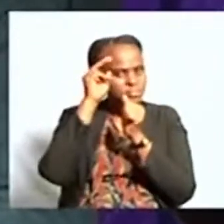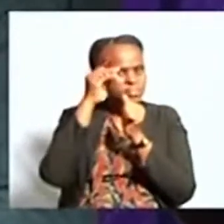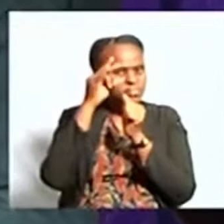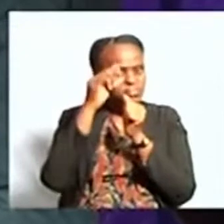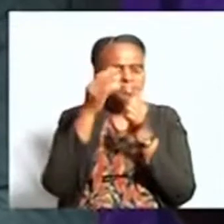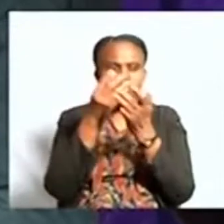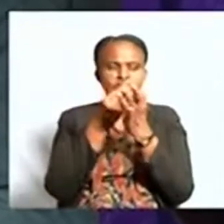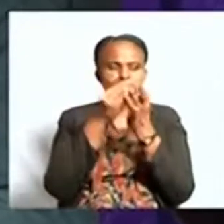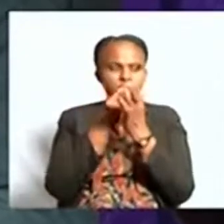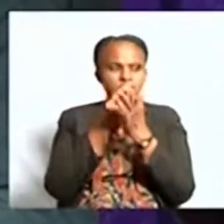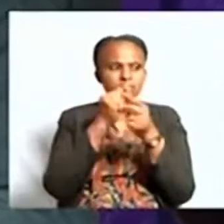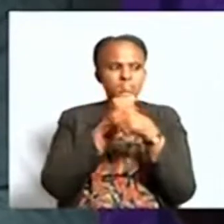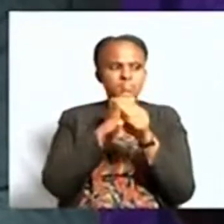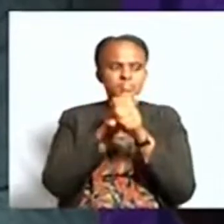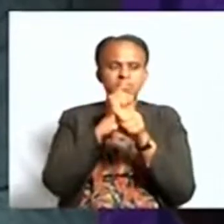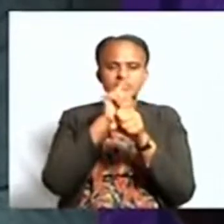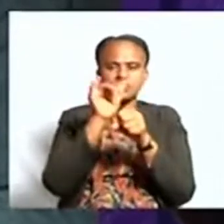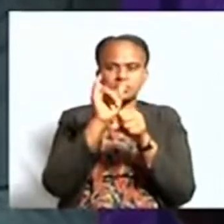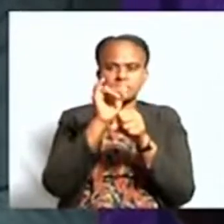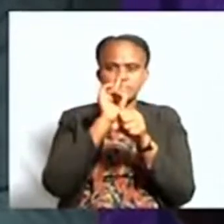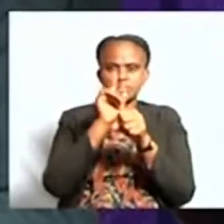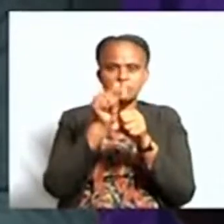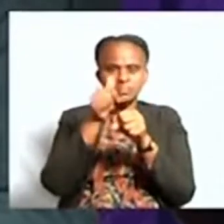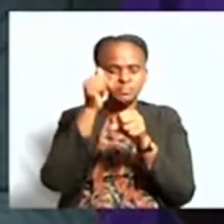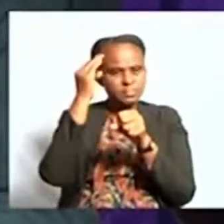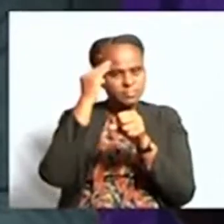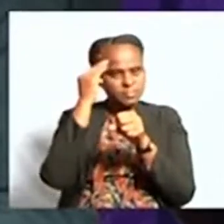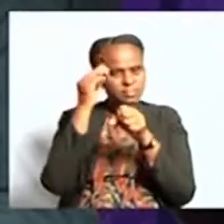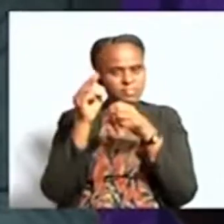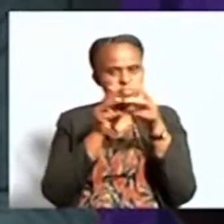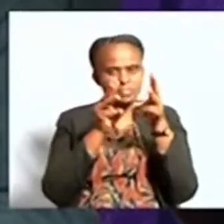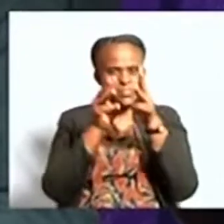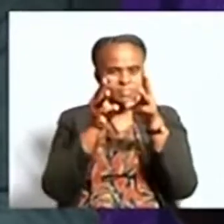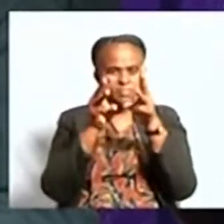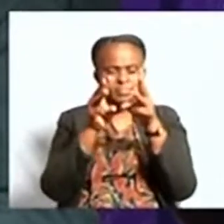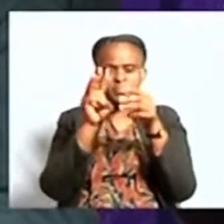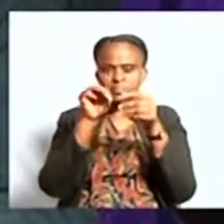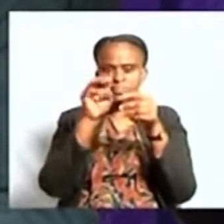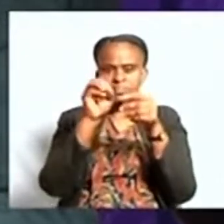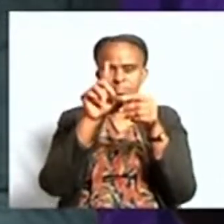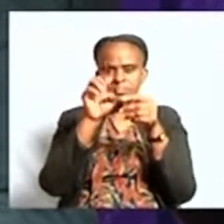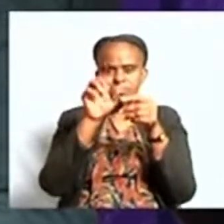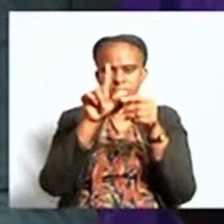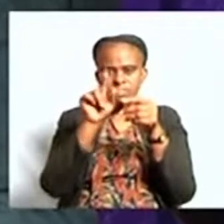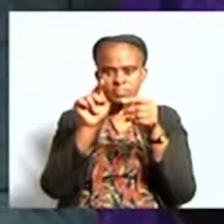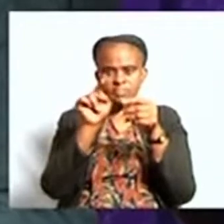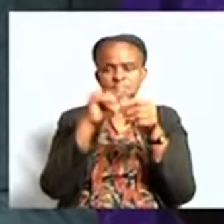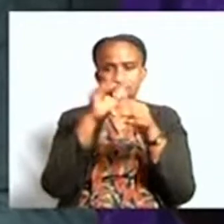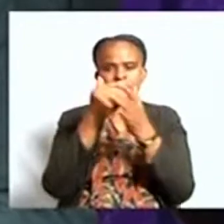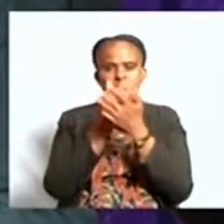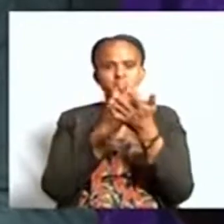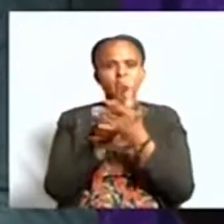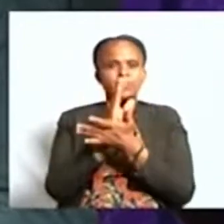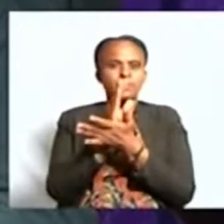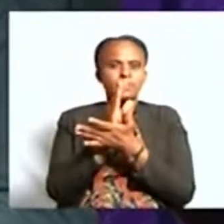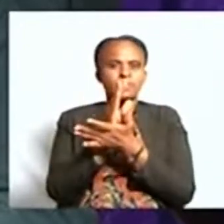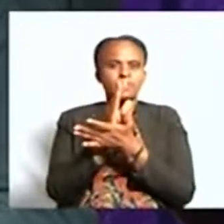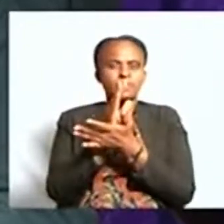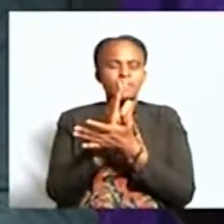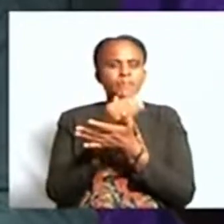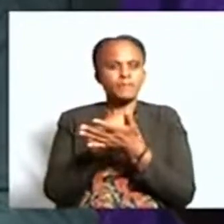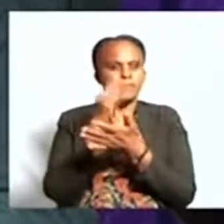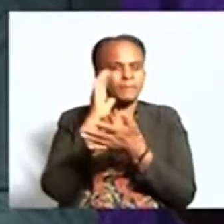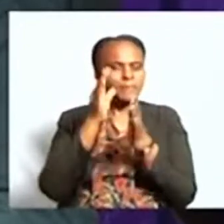of Finance to ensure that the model projections are correct. I'll ask